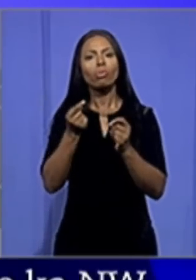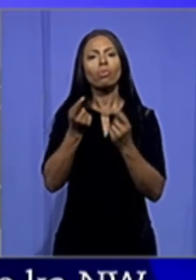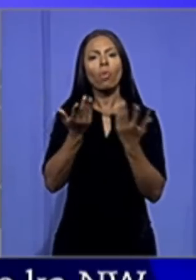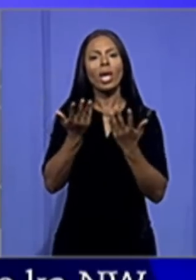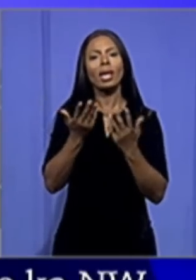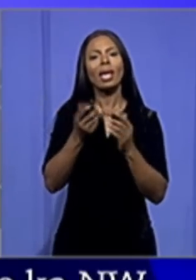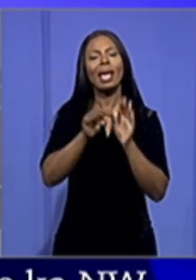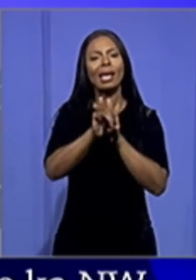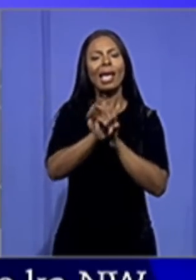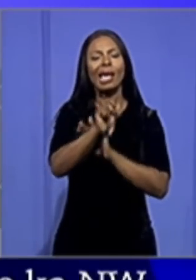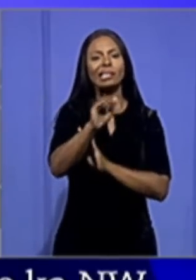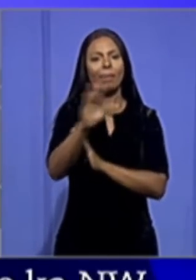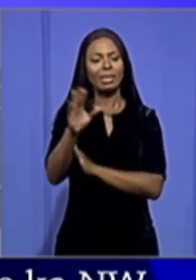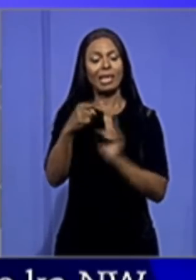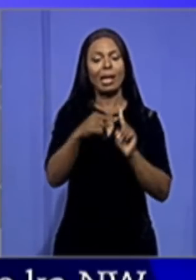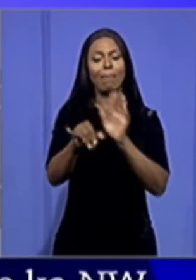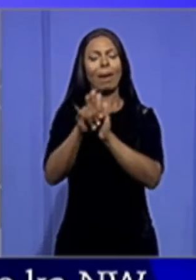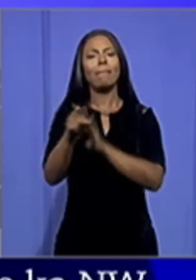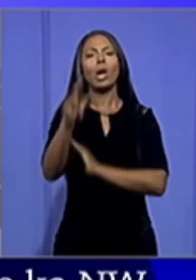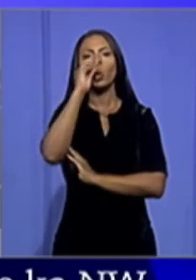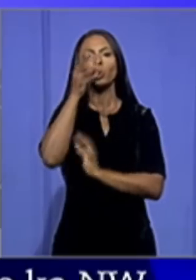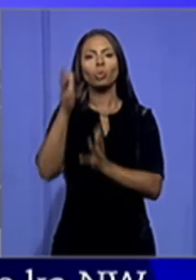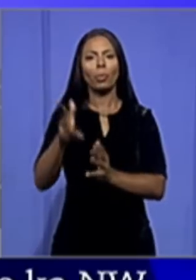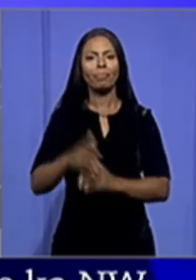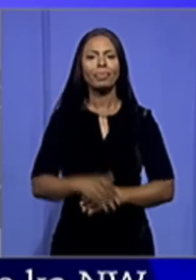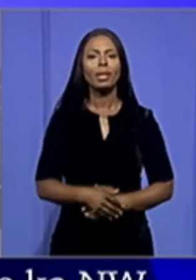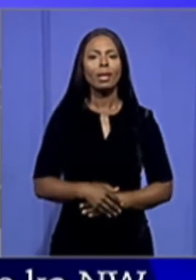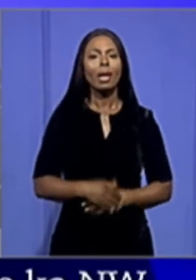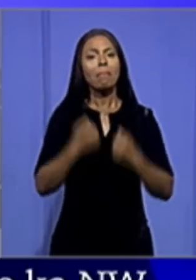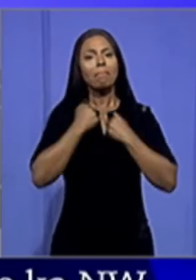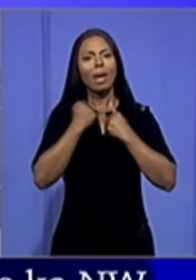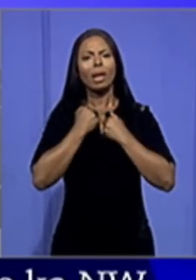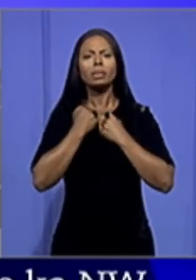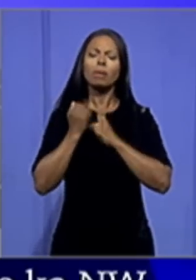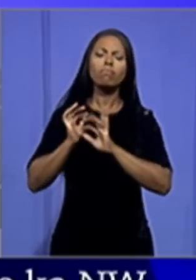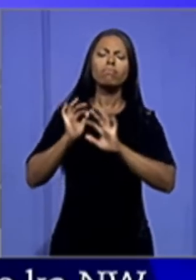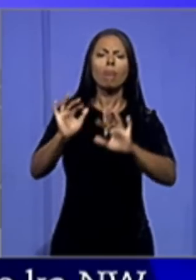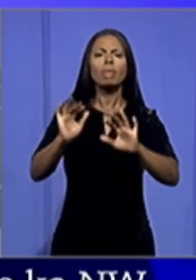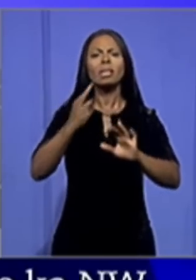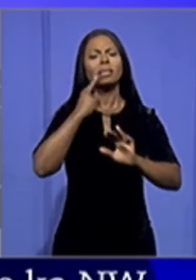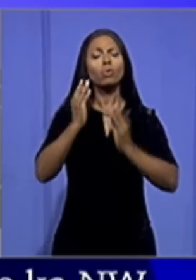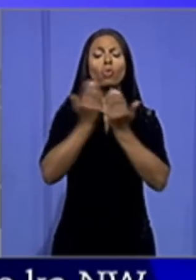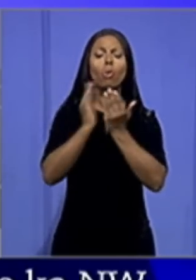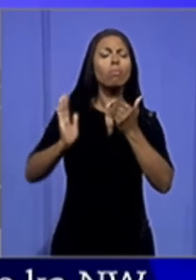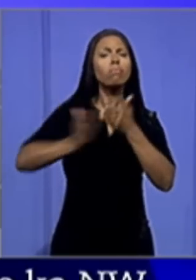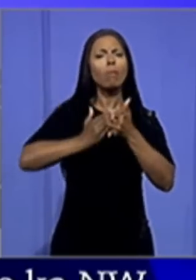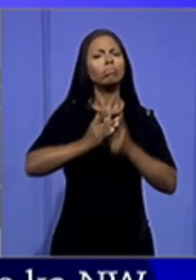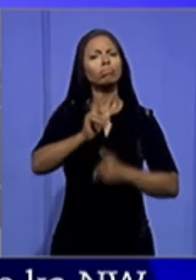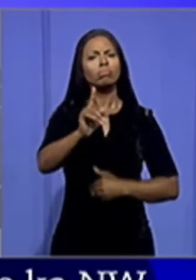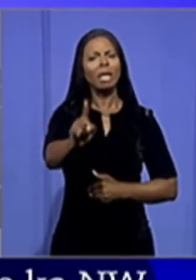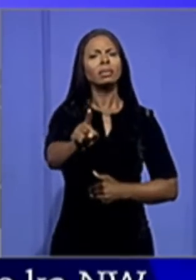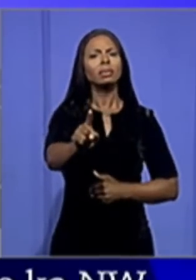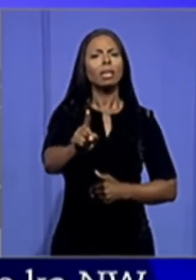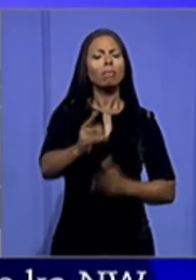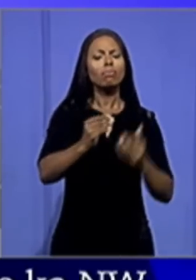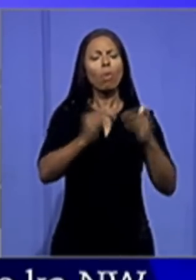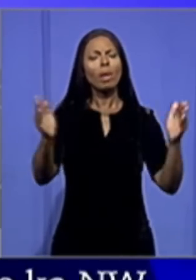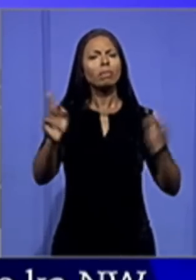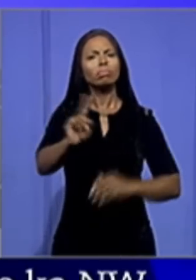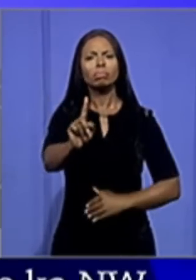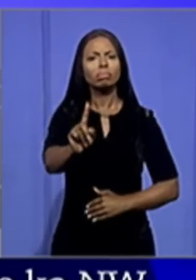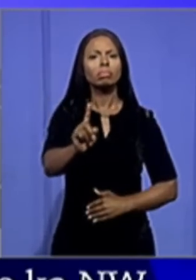la ditaba la SABC. Batswadi ba tswaletše sekolo ba ipelaetša ka ditaba tše mmalwa bjalo ka dintlwana